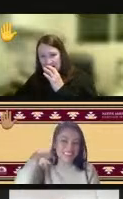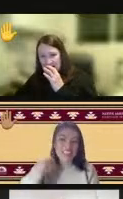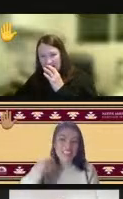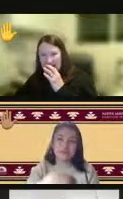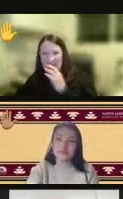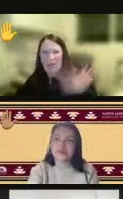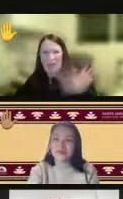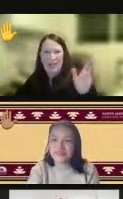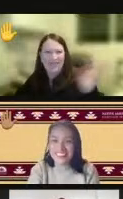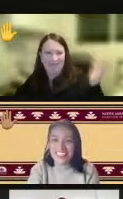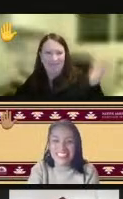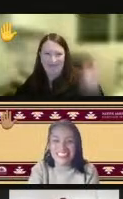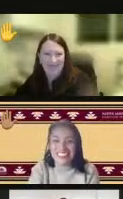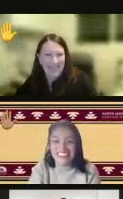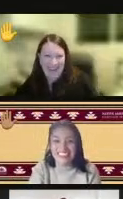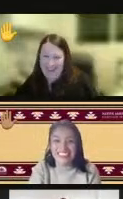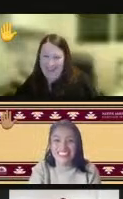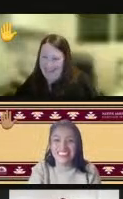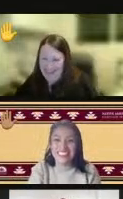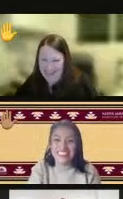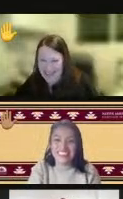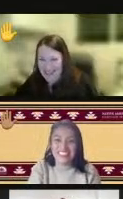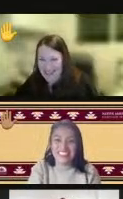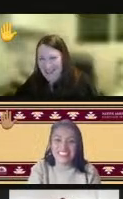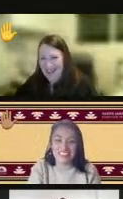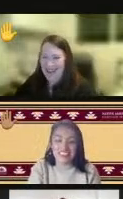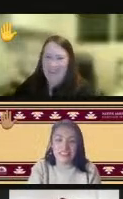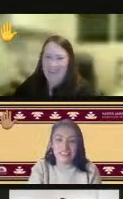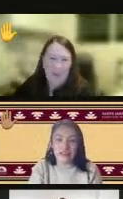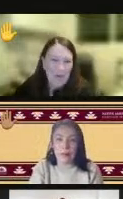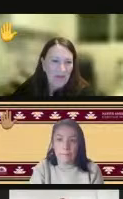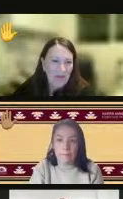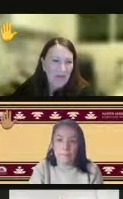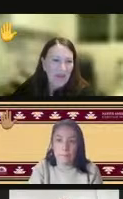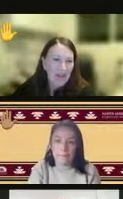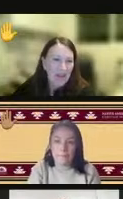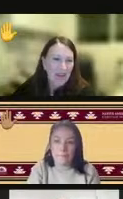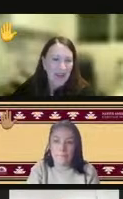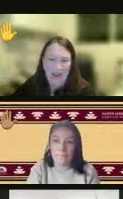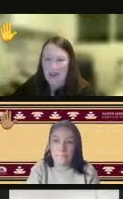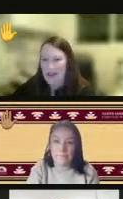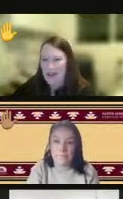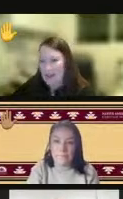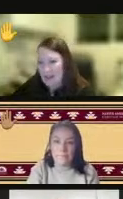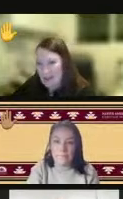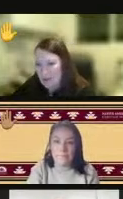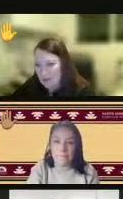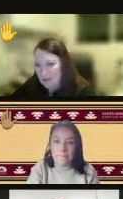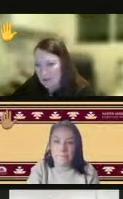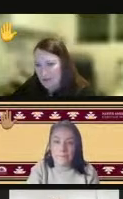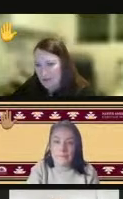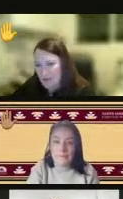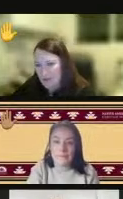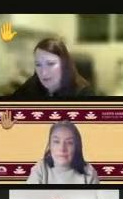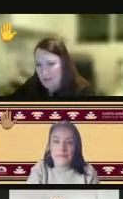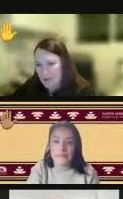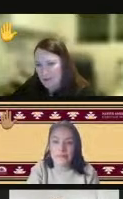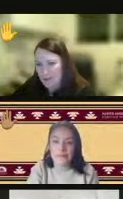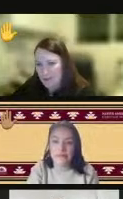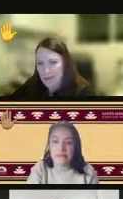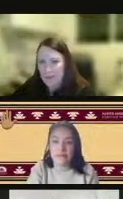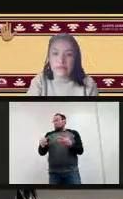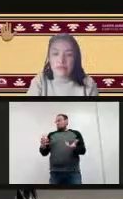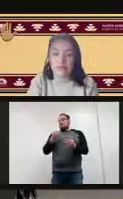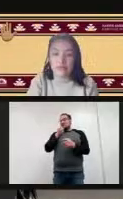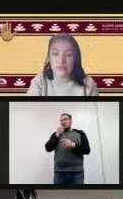is. That was awesome. So being, you know, open and listening to cultures that like aren't